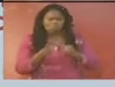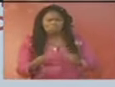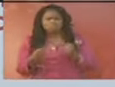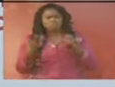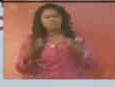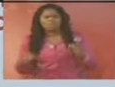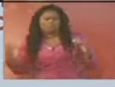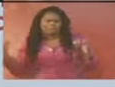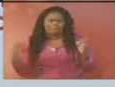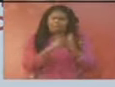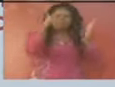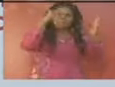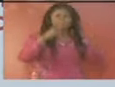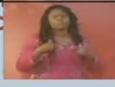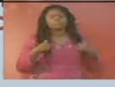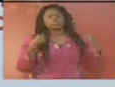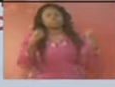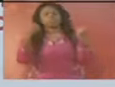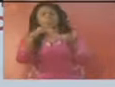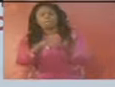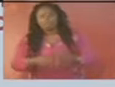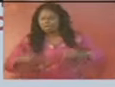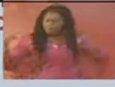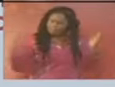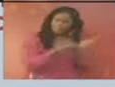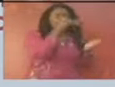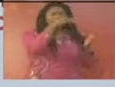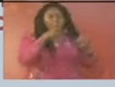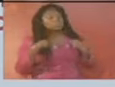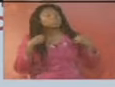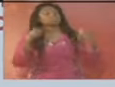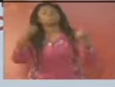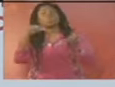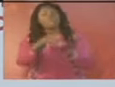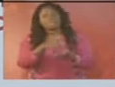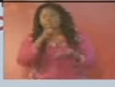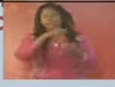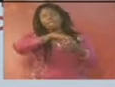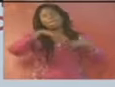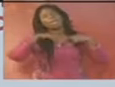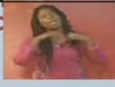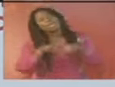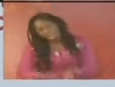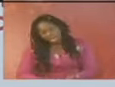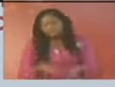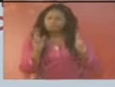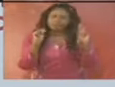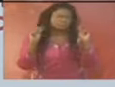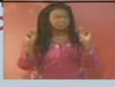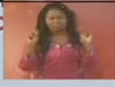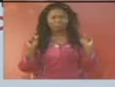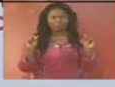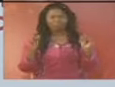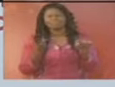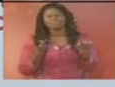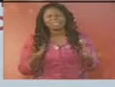means, to be able to absorb shocks and you don't collapse. And that is why I want to tie it back now to